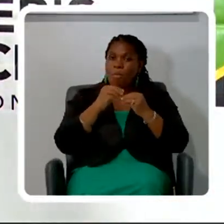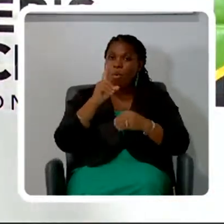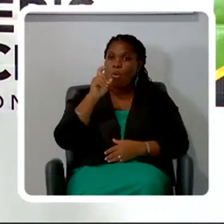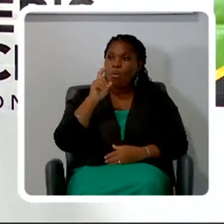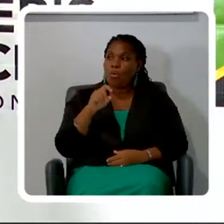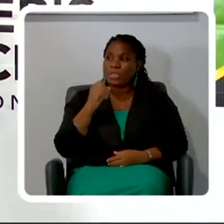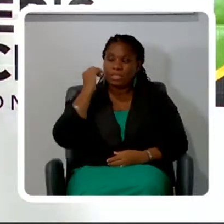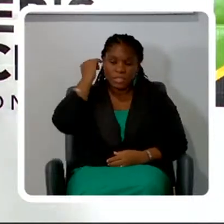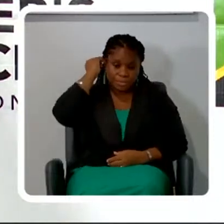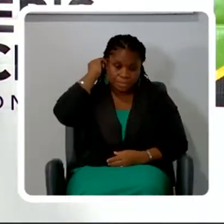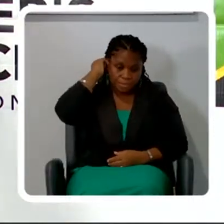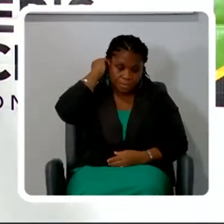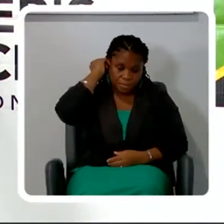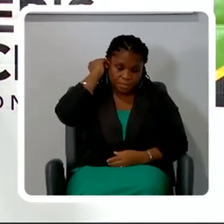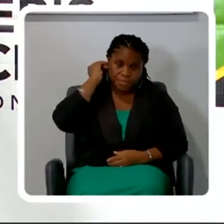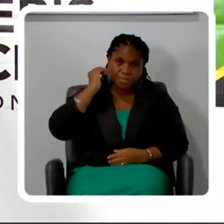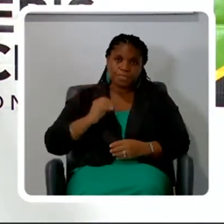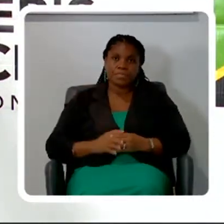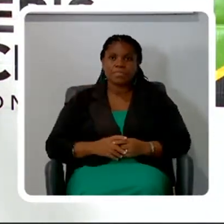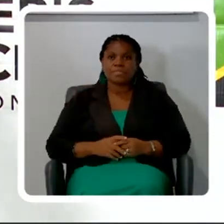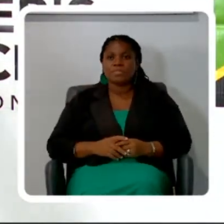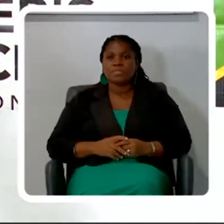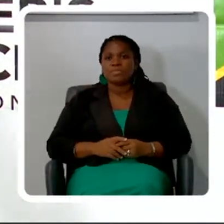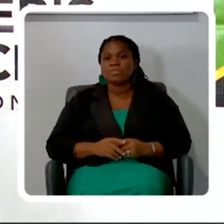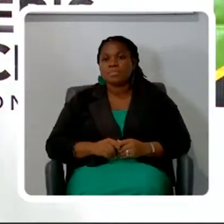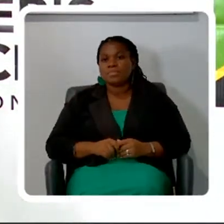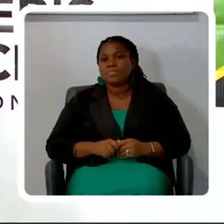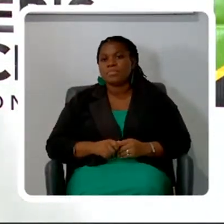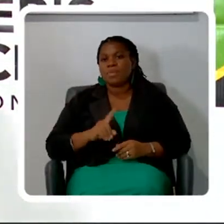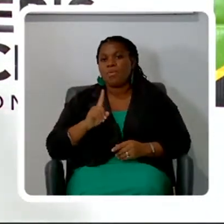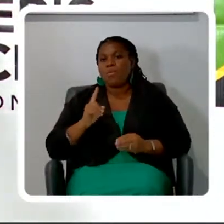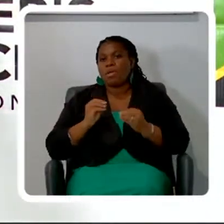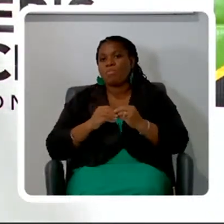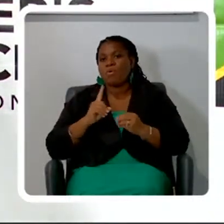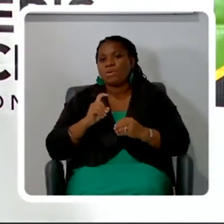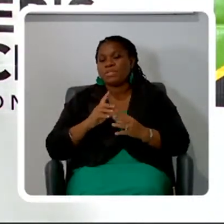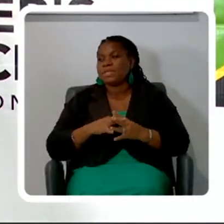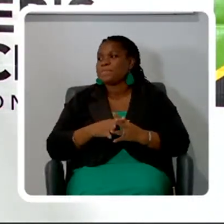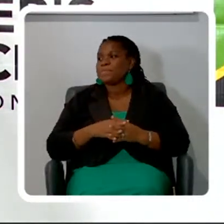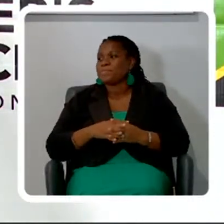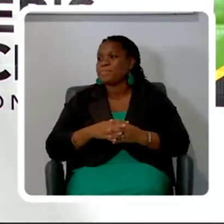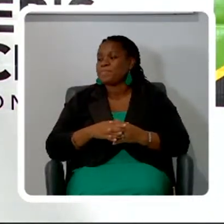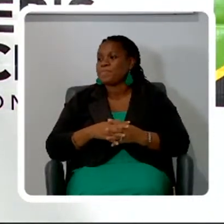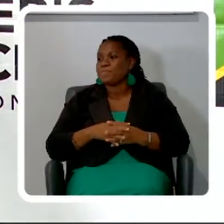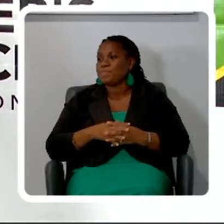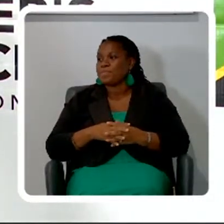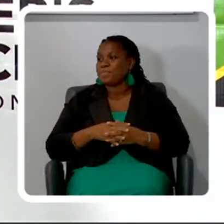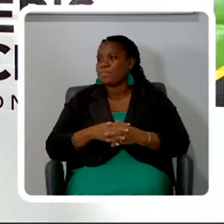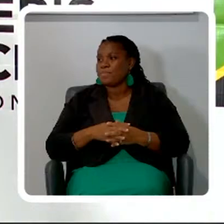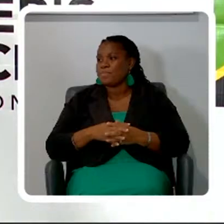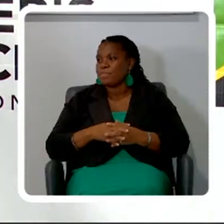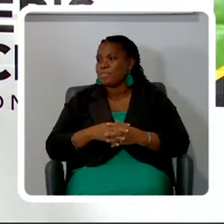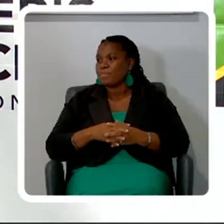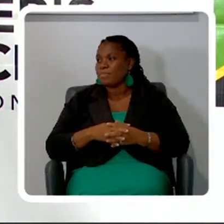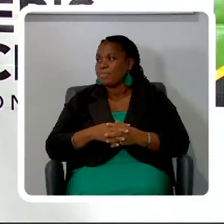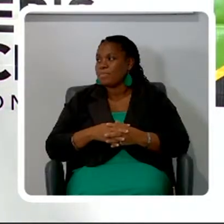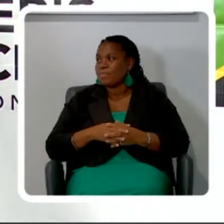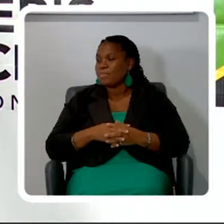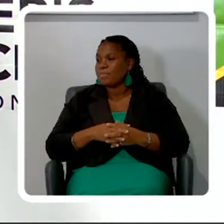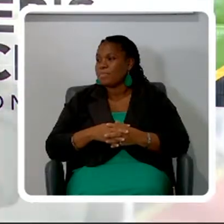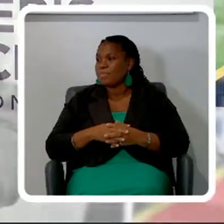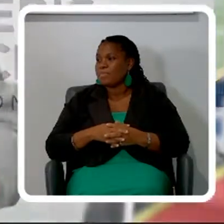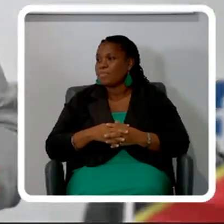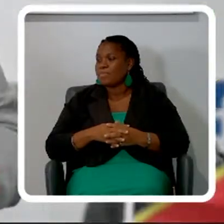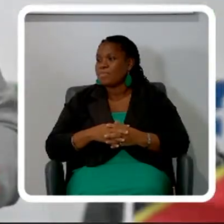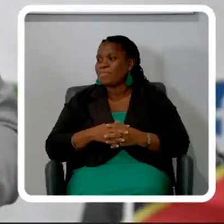Ebony Brandon before the PM wraps up. Okay. All right. PM, just very quickly, we're in Breast Cancer Awareness Month, and you're wearing your ribbon and your